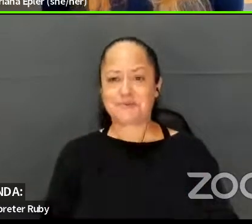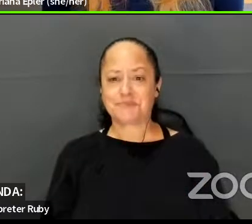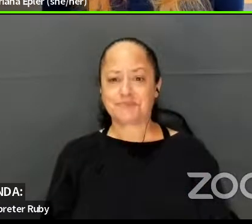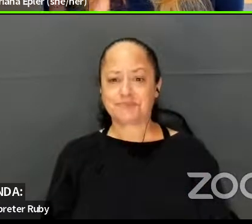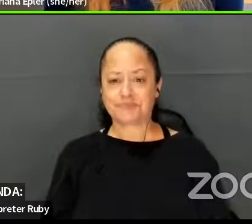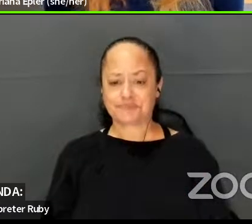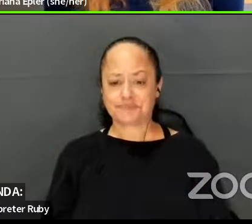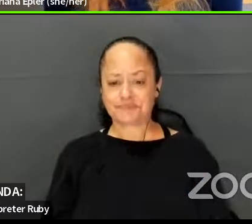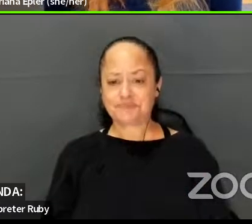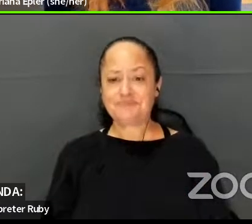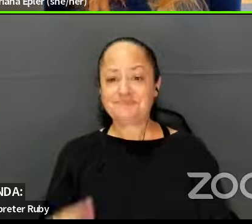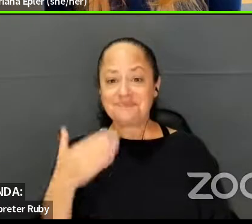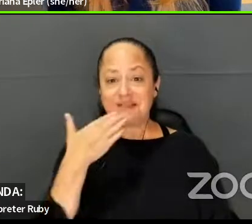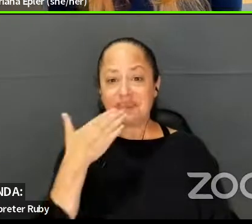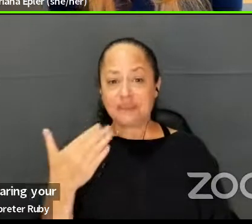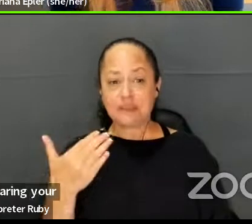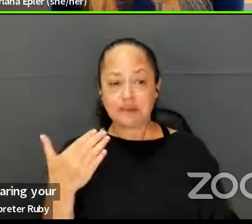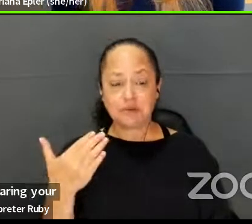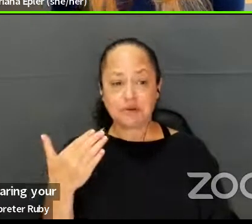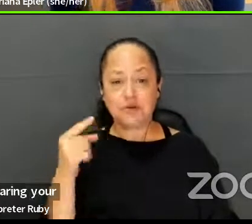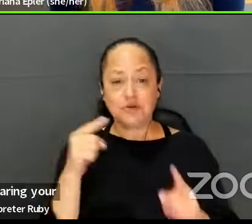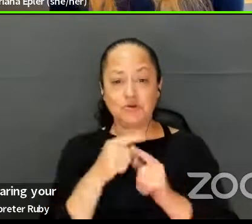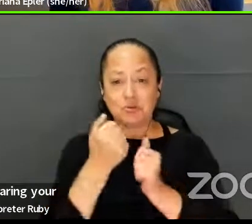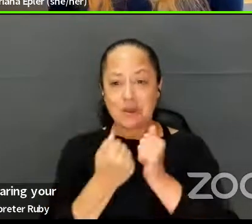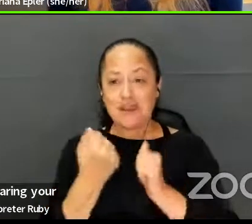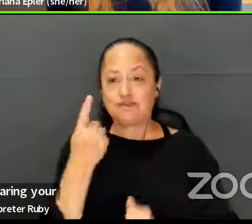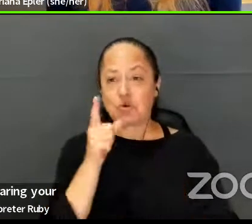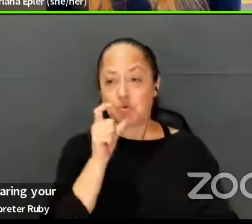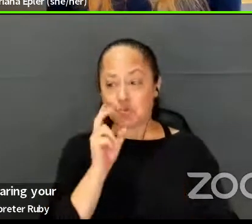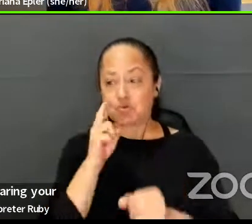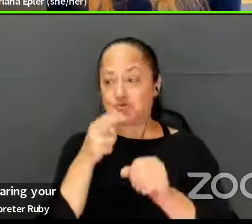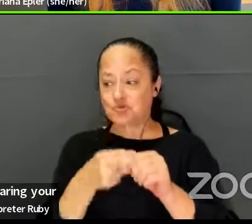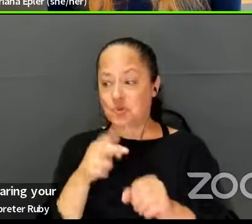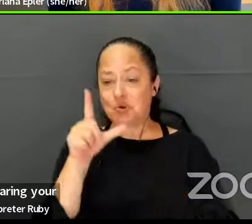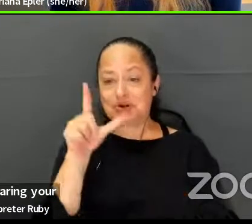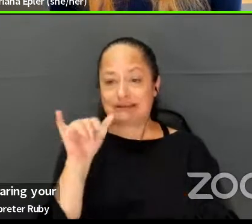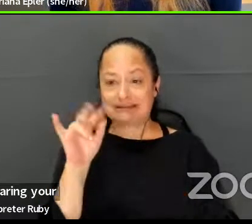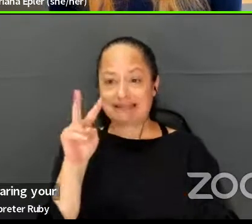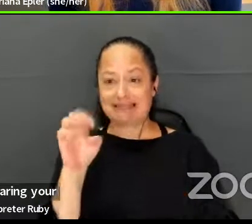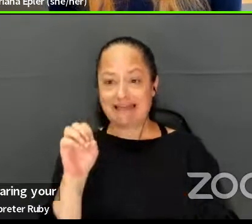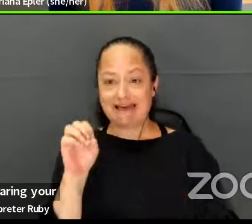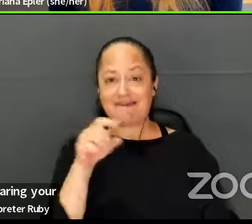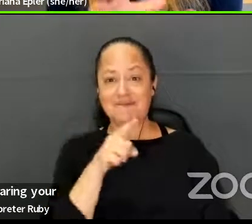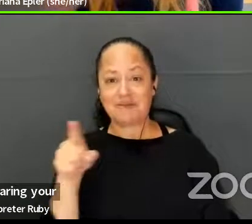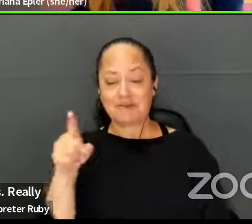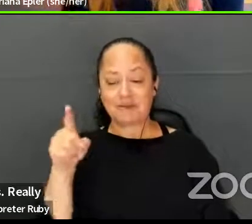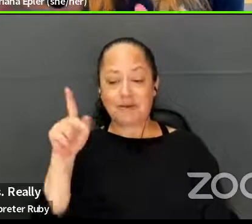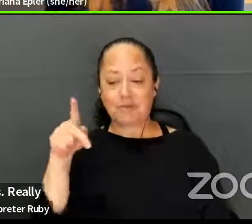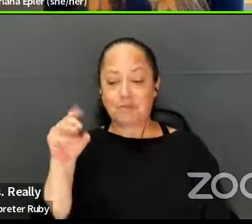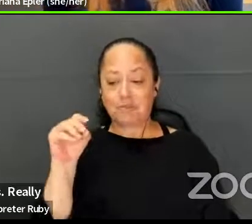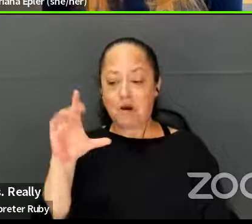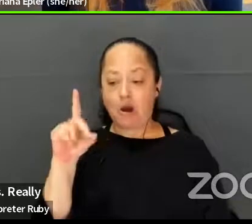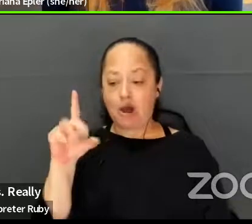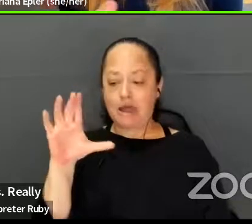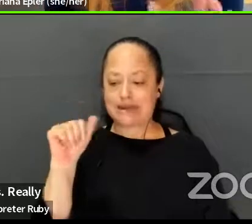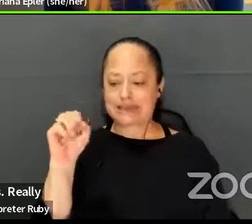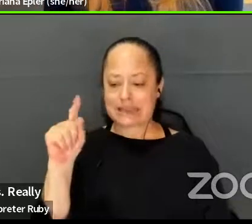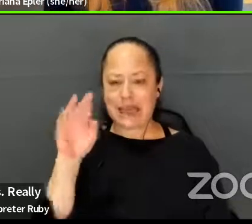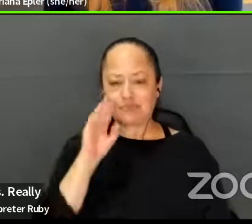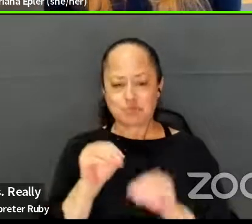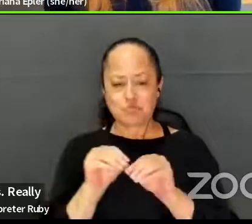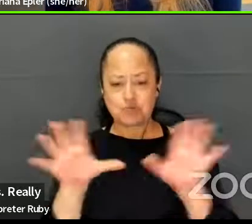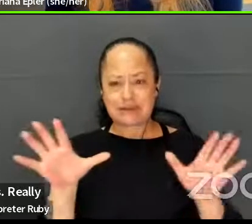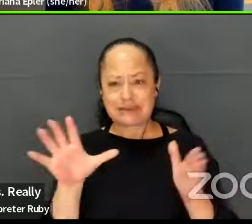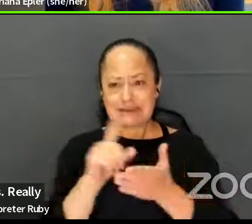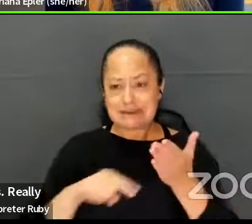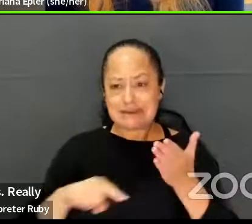And thank you to everyone who has joined us live. This podcast will be released next week if you missed